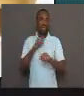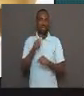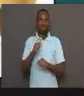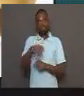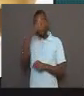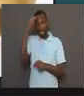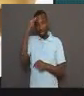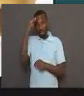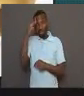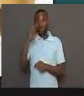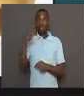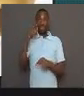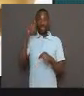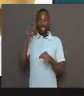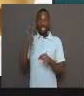removed.